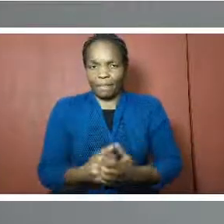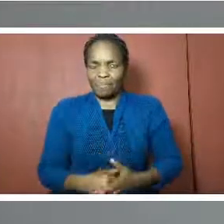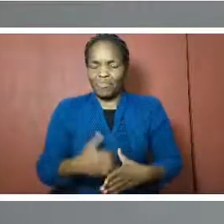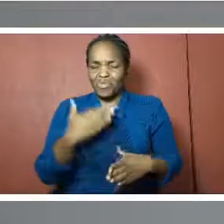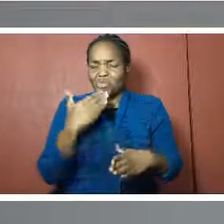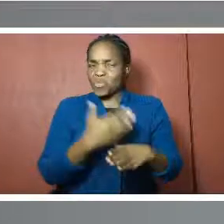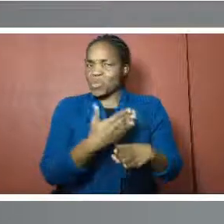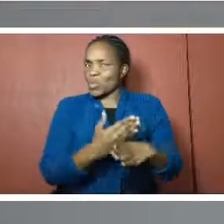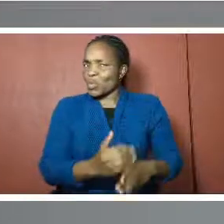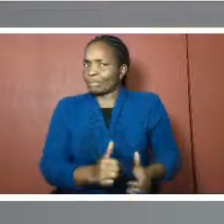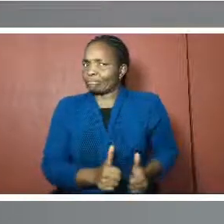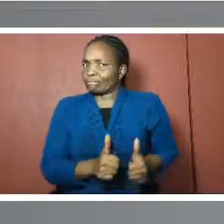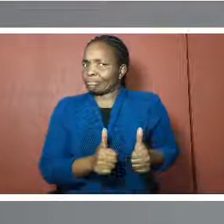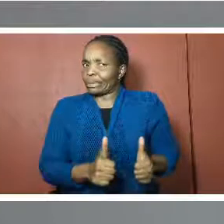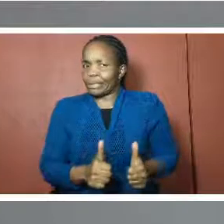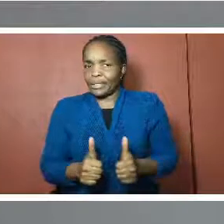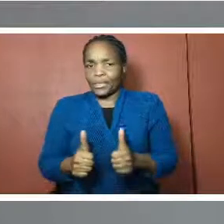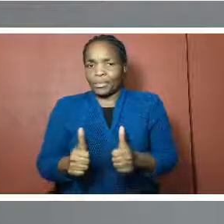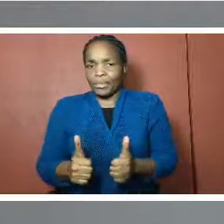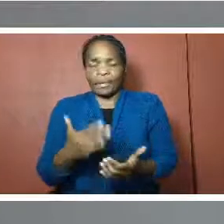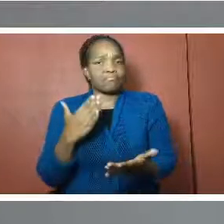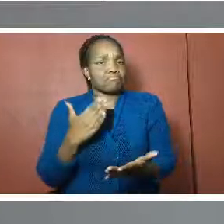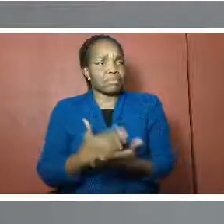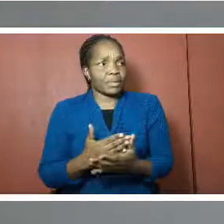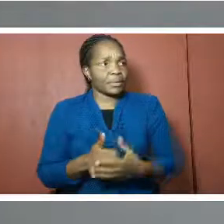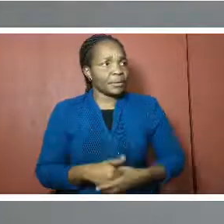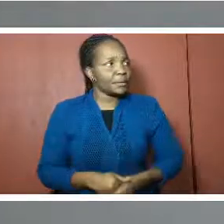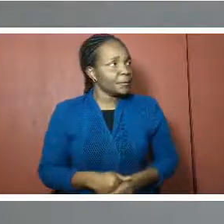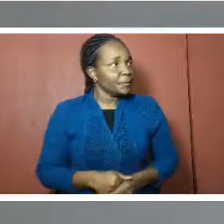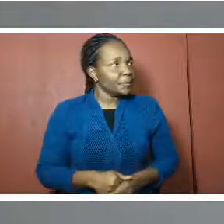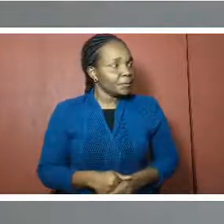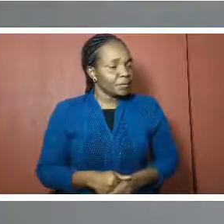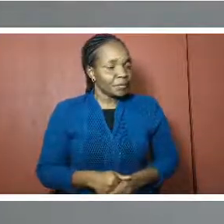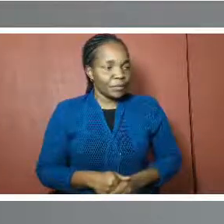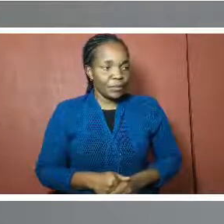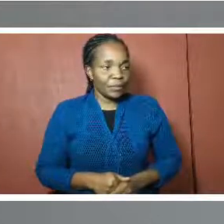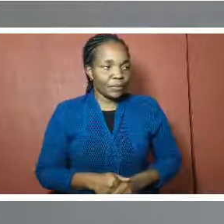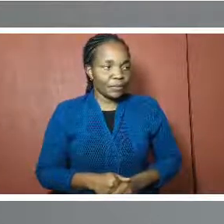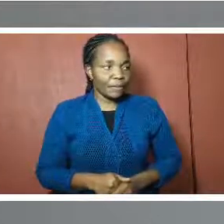amazing work and with a wow factor.